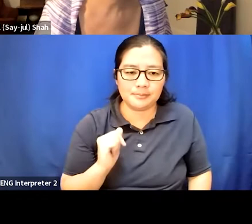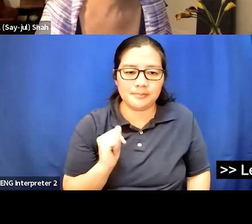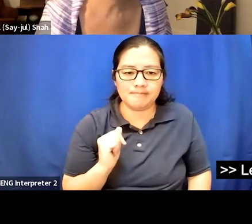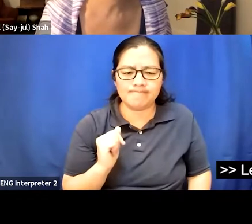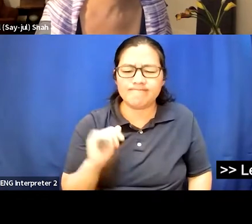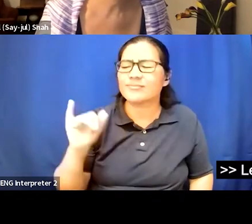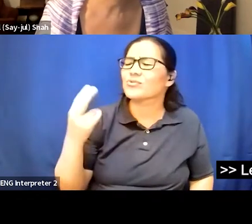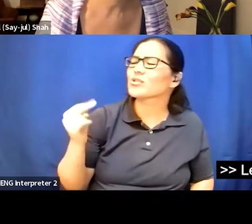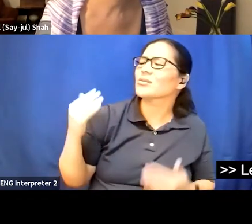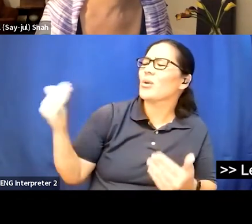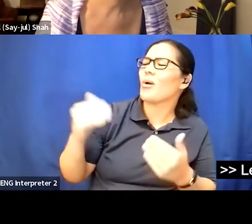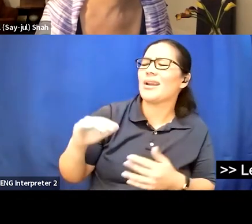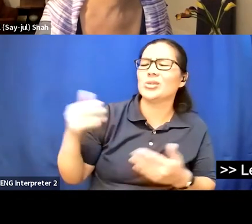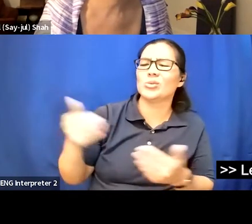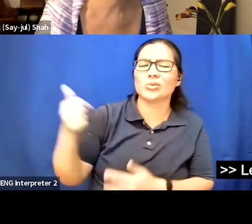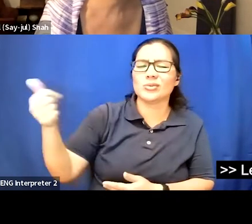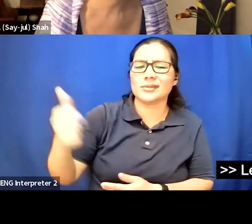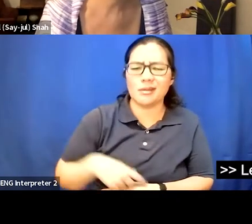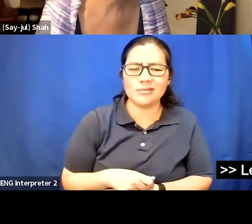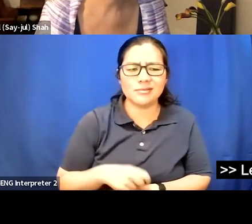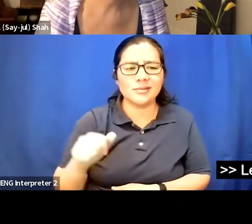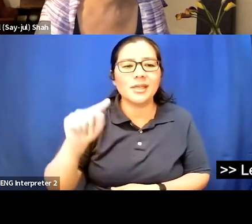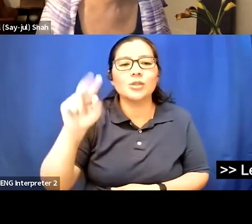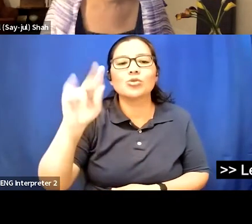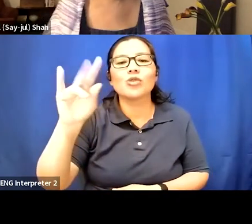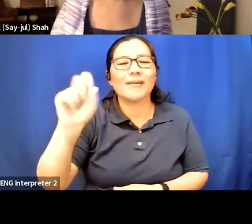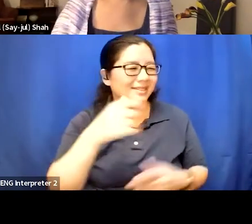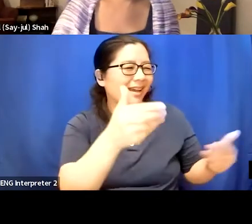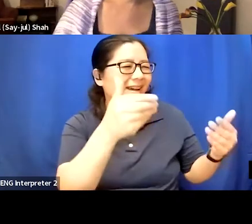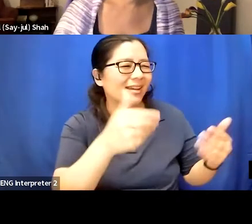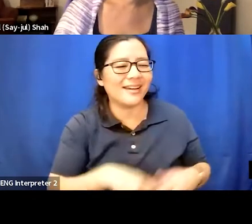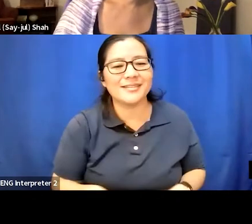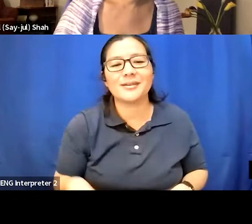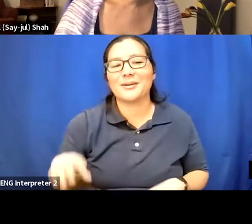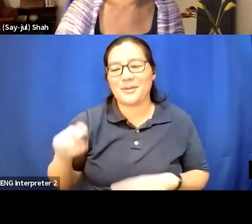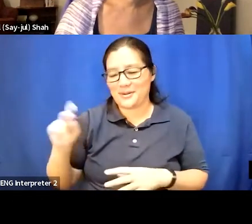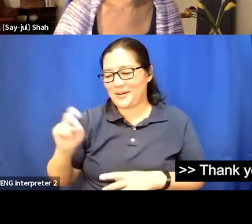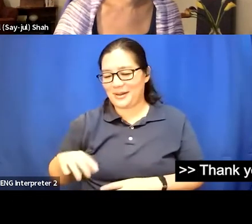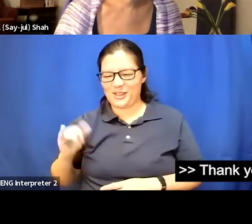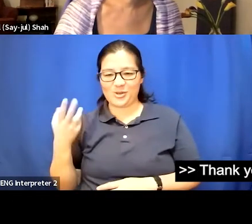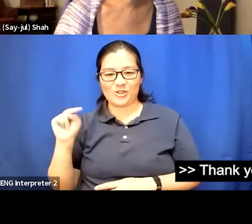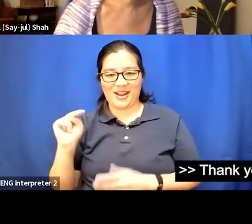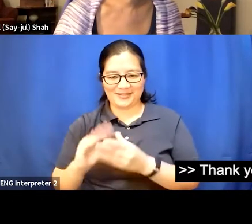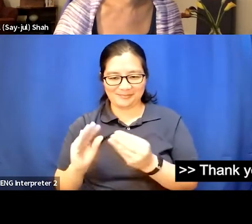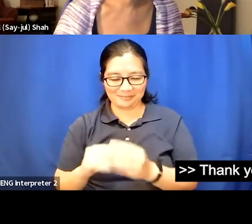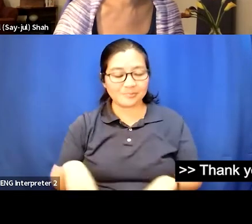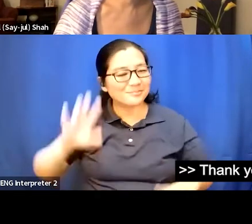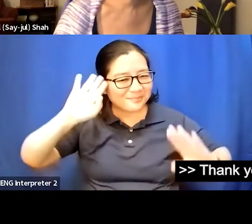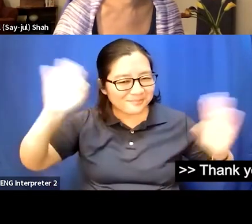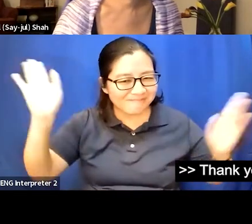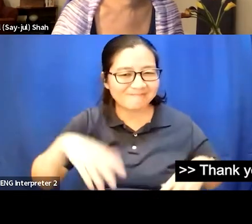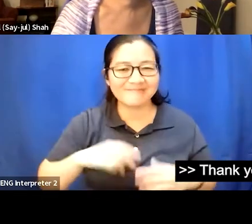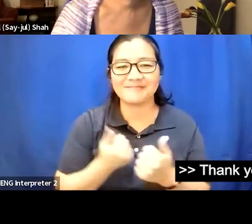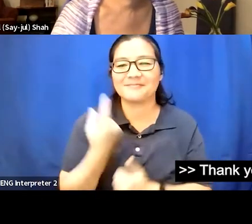Jen, why don't you introduce yourself? Okay. I was going to say do that, yeah. Yeah. Okay. Let's do that. Hi, everyone.